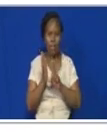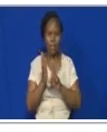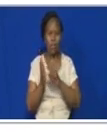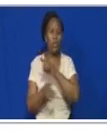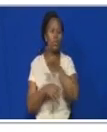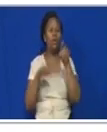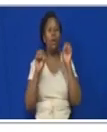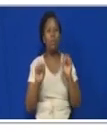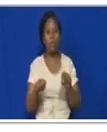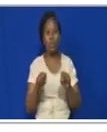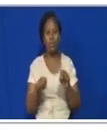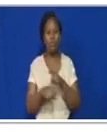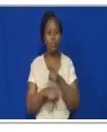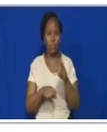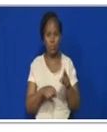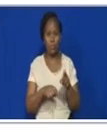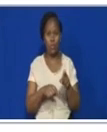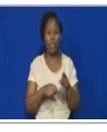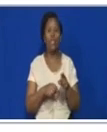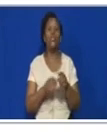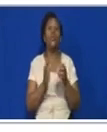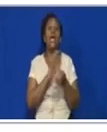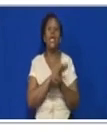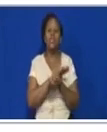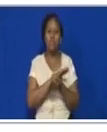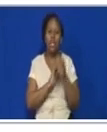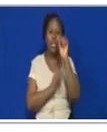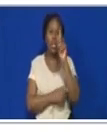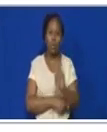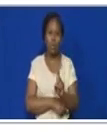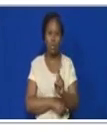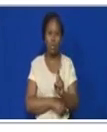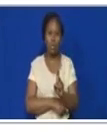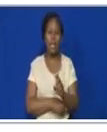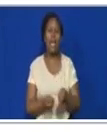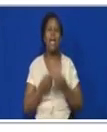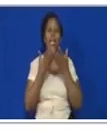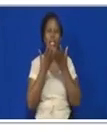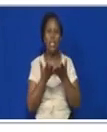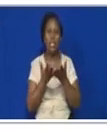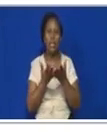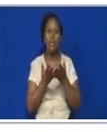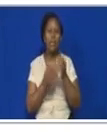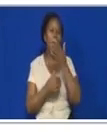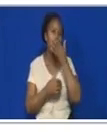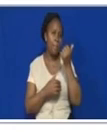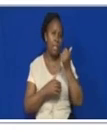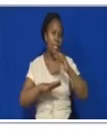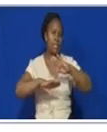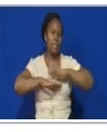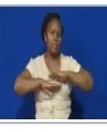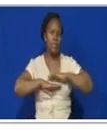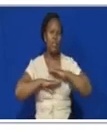you should be able to interpret the questions and give the most